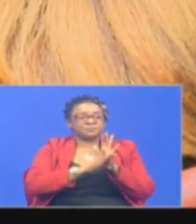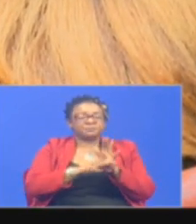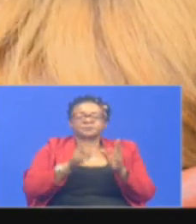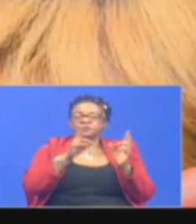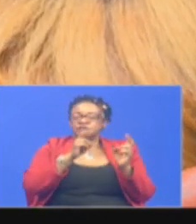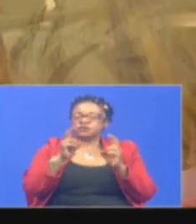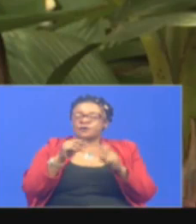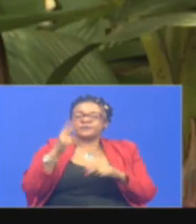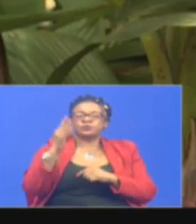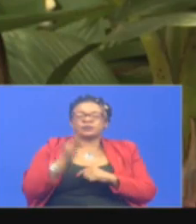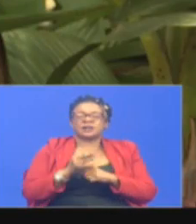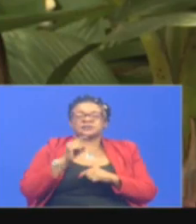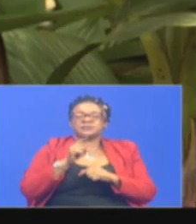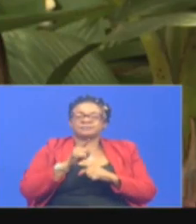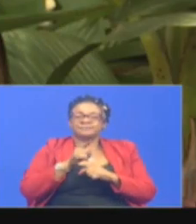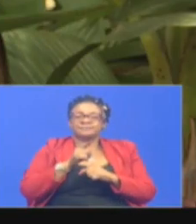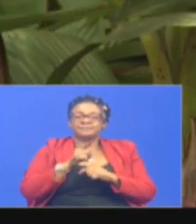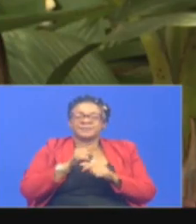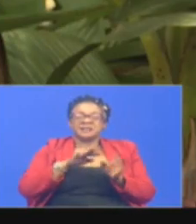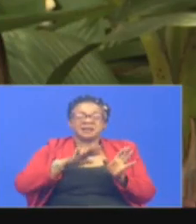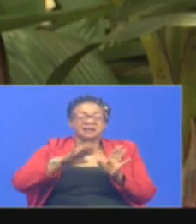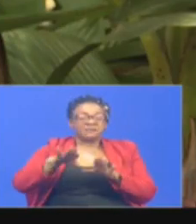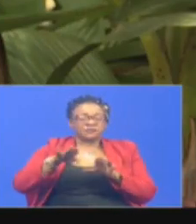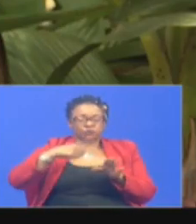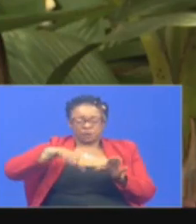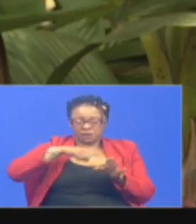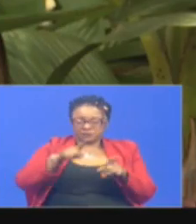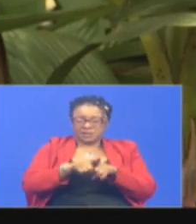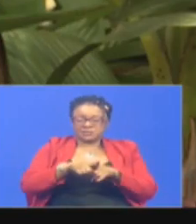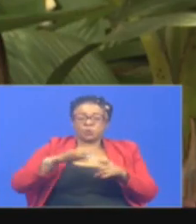two-thirds gender principle. And they left it to us as women to